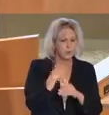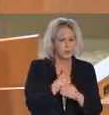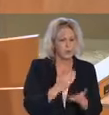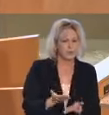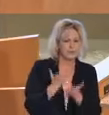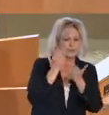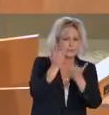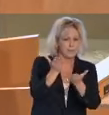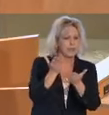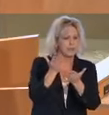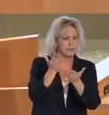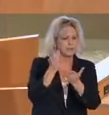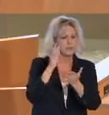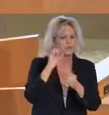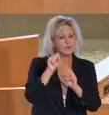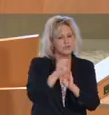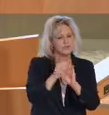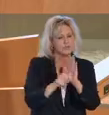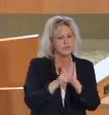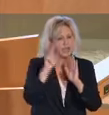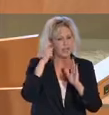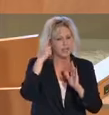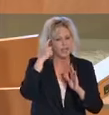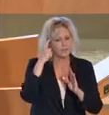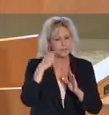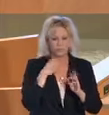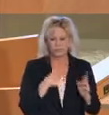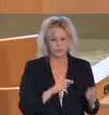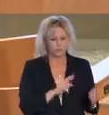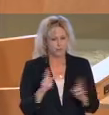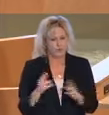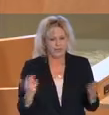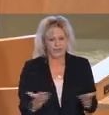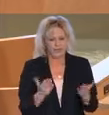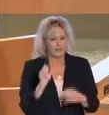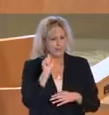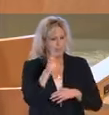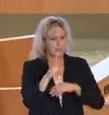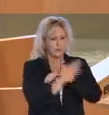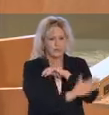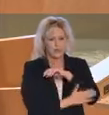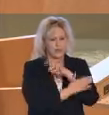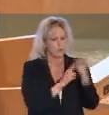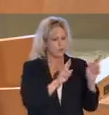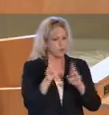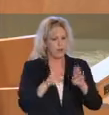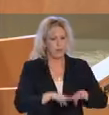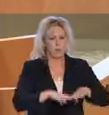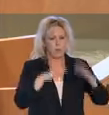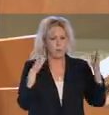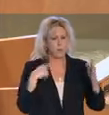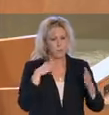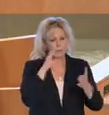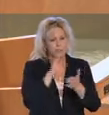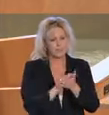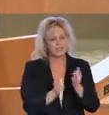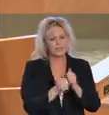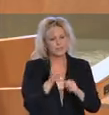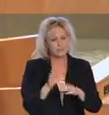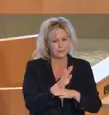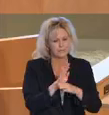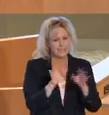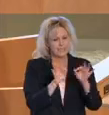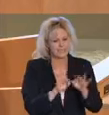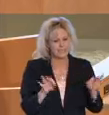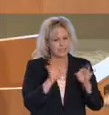that to the state government, to the governor, saying we're ready here in San Bernardino County to open, because we believe that every business is an essential business